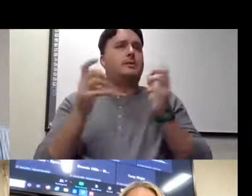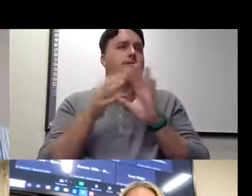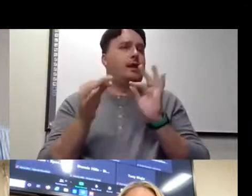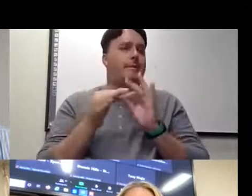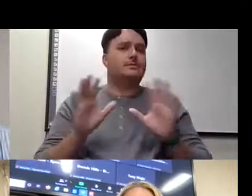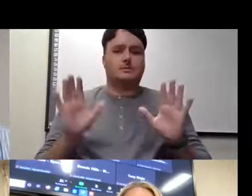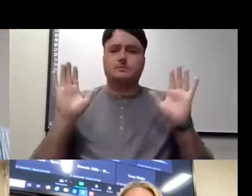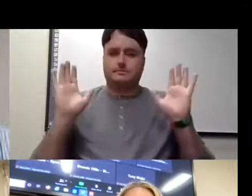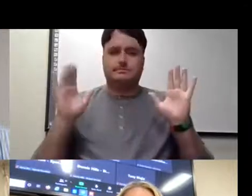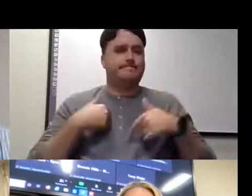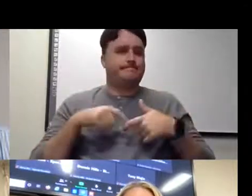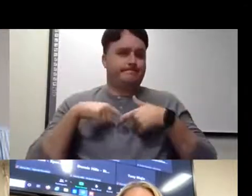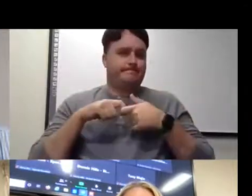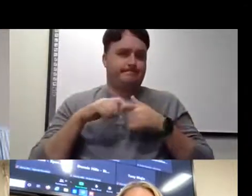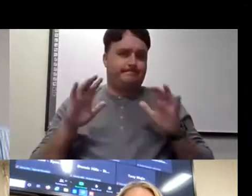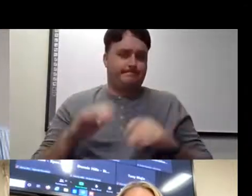I'll.